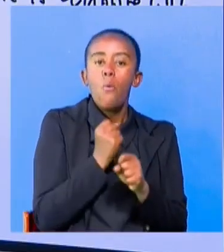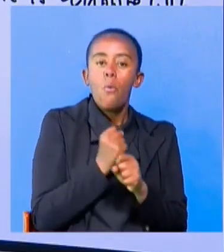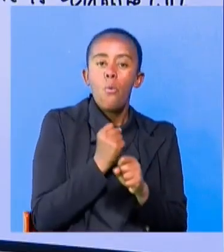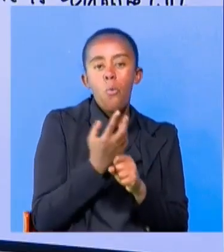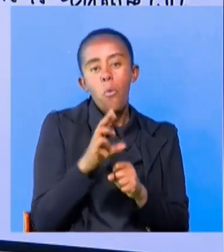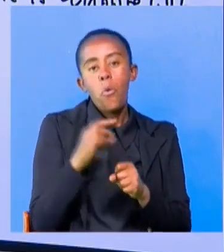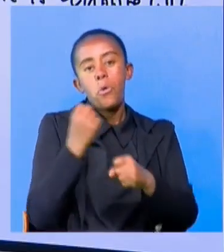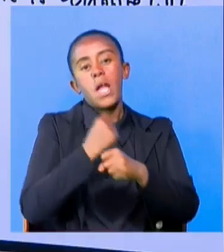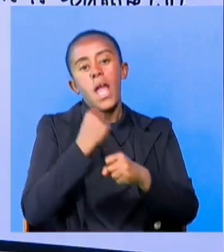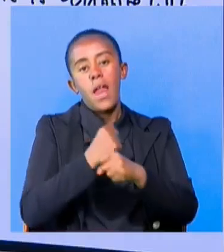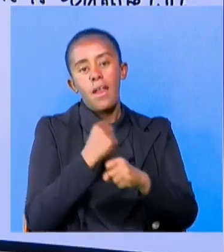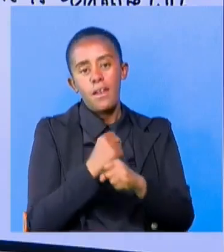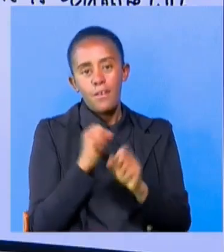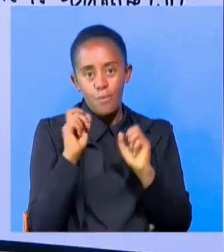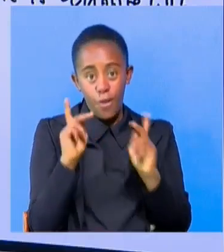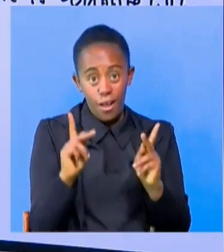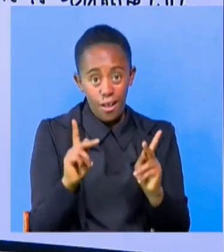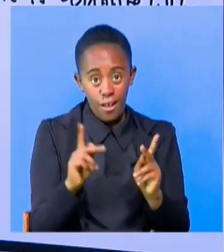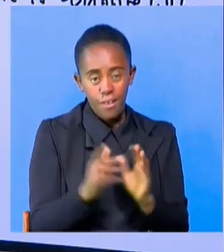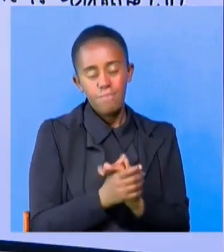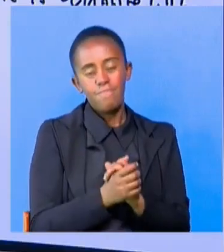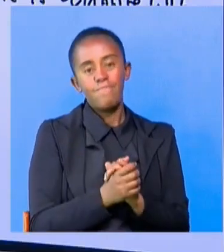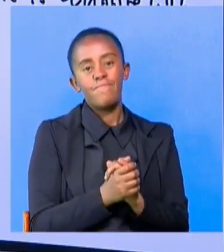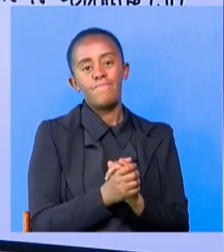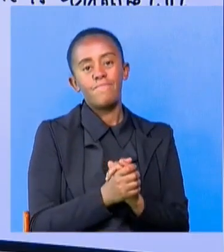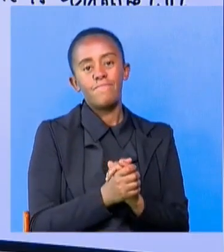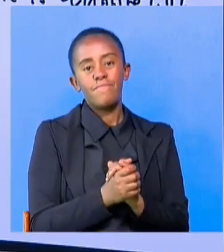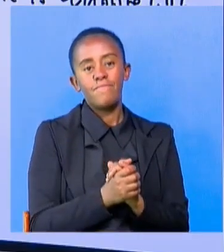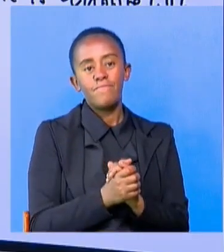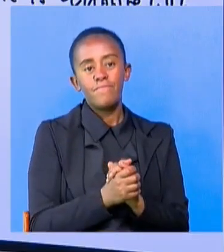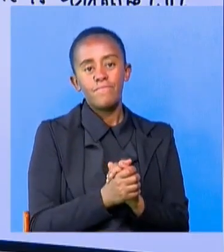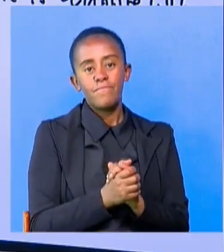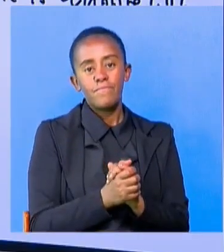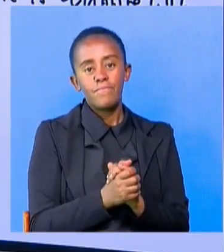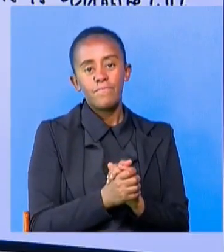carer, okay? In addition to this, I